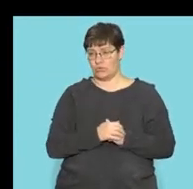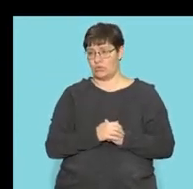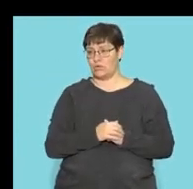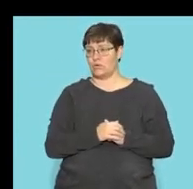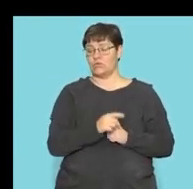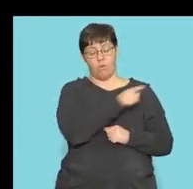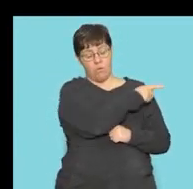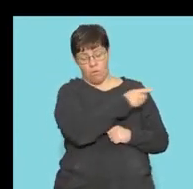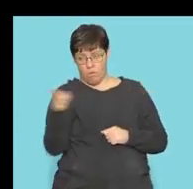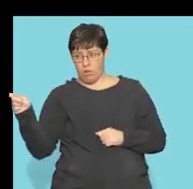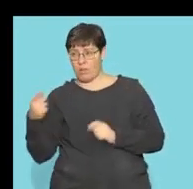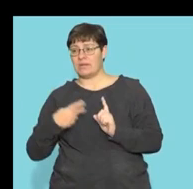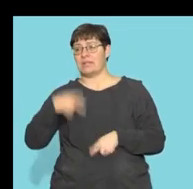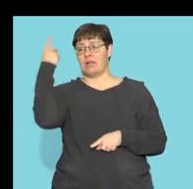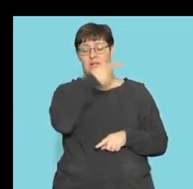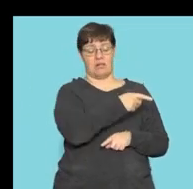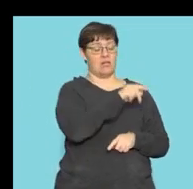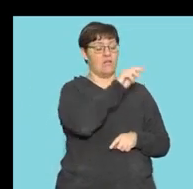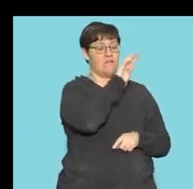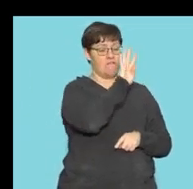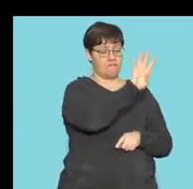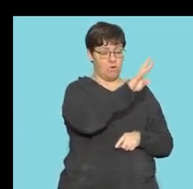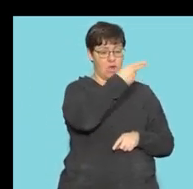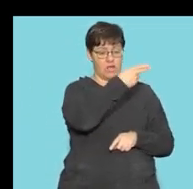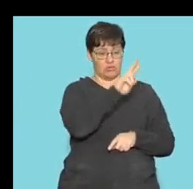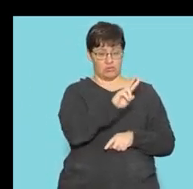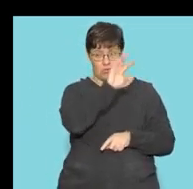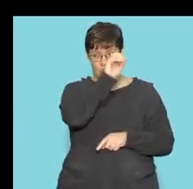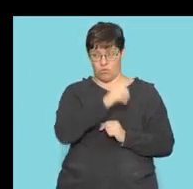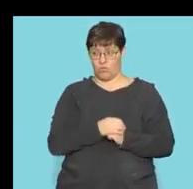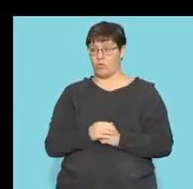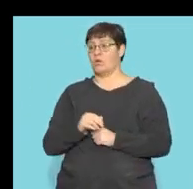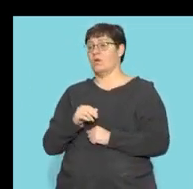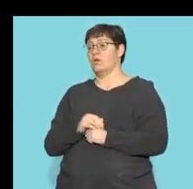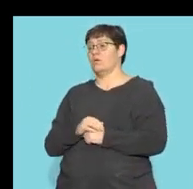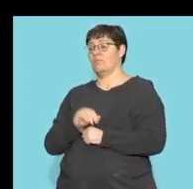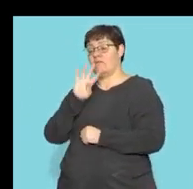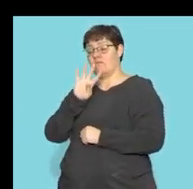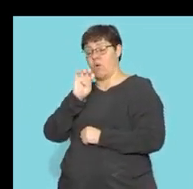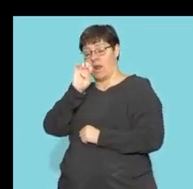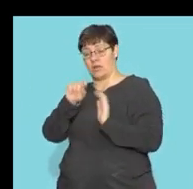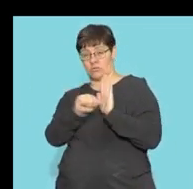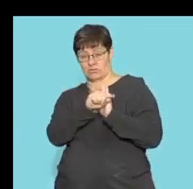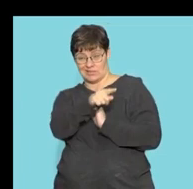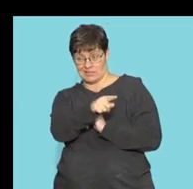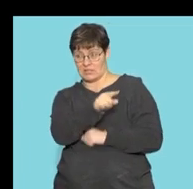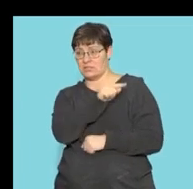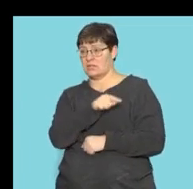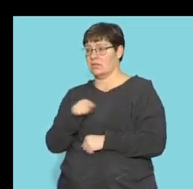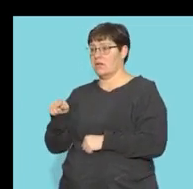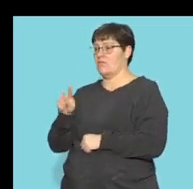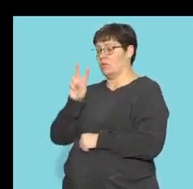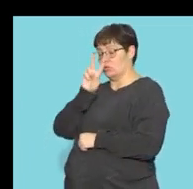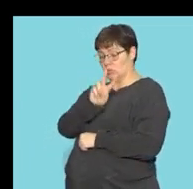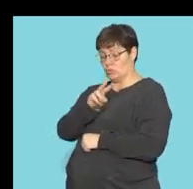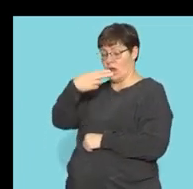row becomes twice what it is. So that's going to become 4. That's going to become 4 electrons. This is going to have a